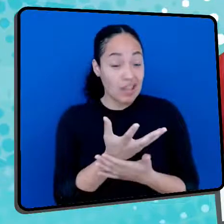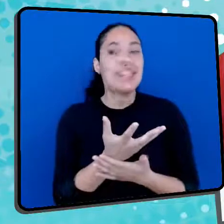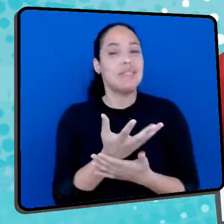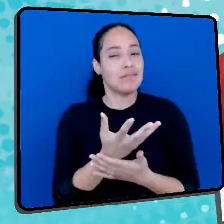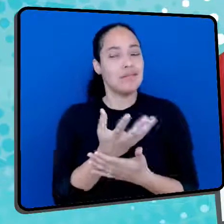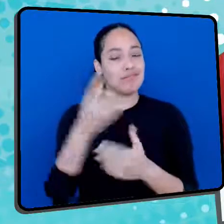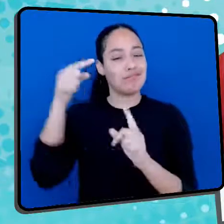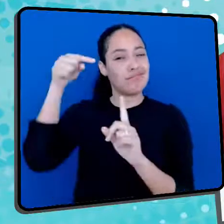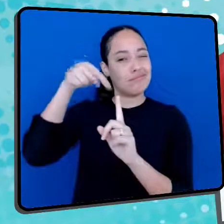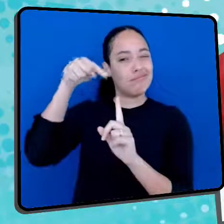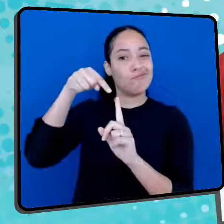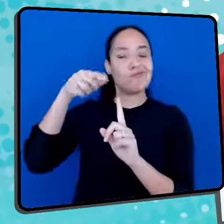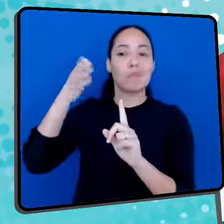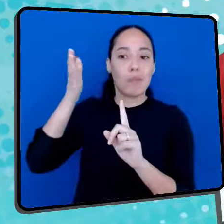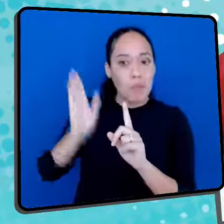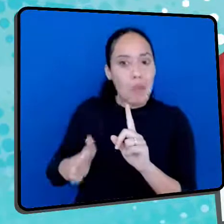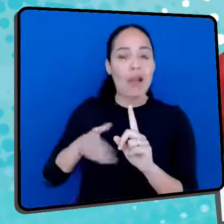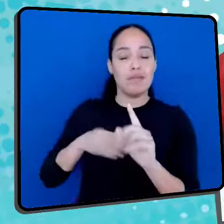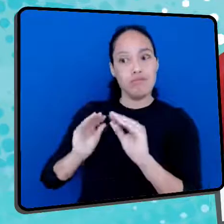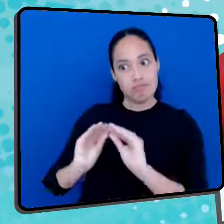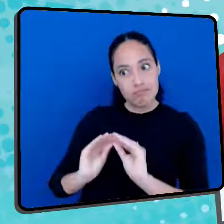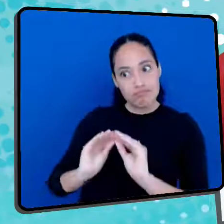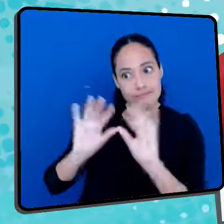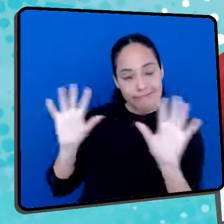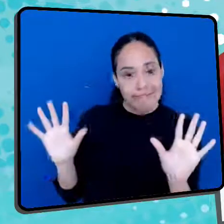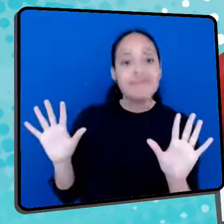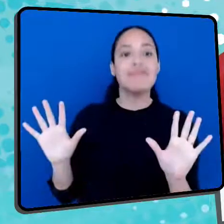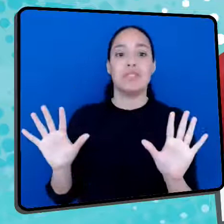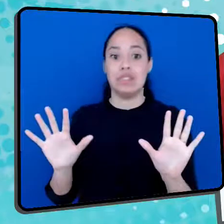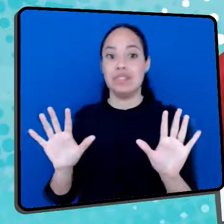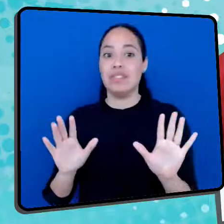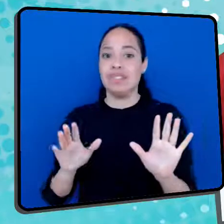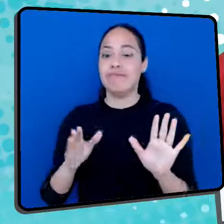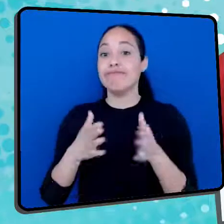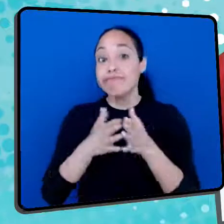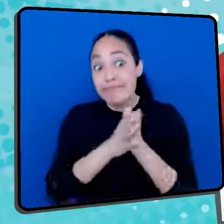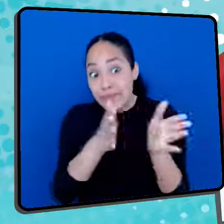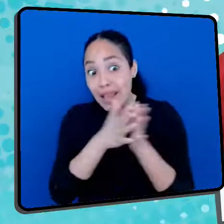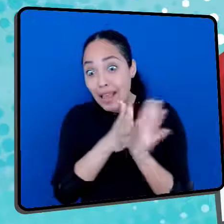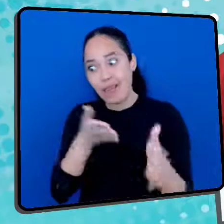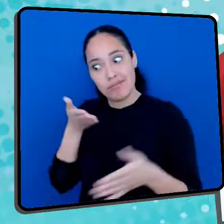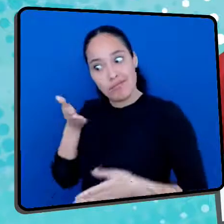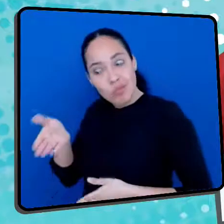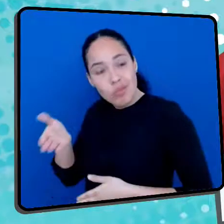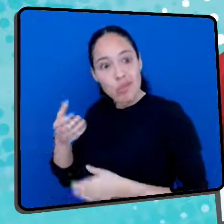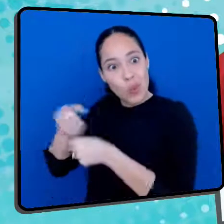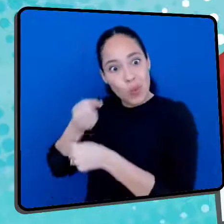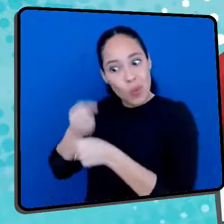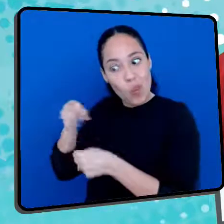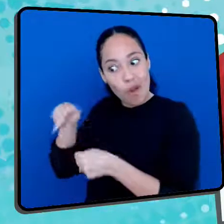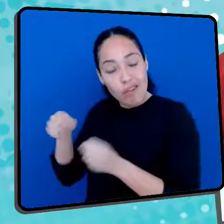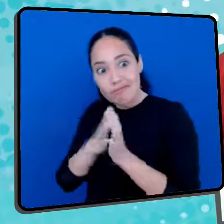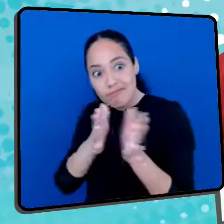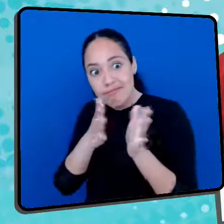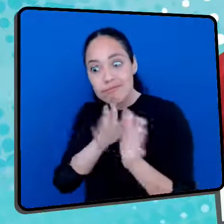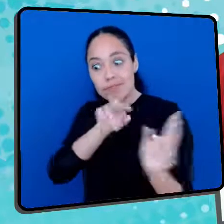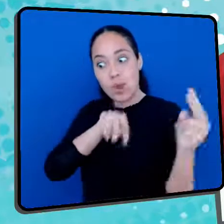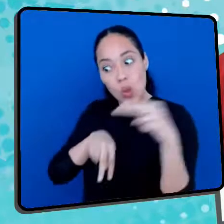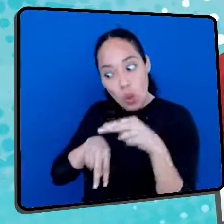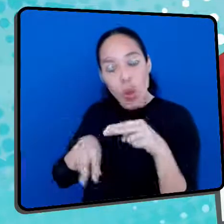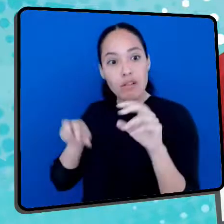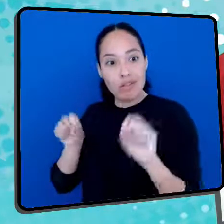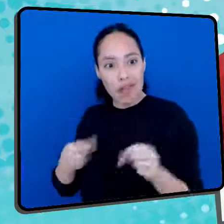you tell the customer what you're doing, like explain it, how does it work and such, then you're in a good way. But